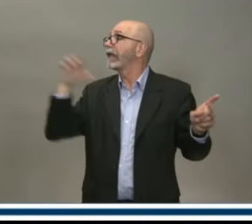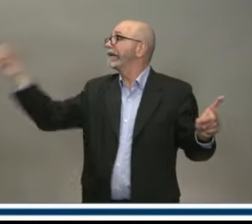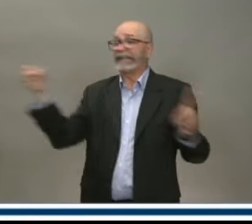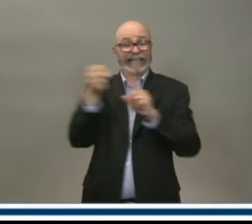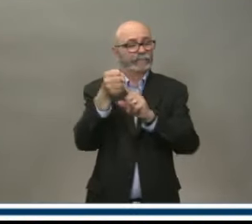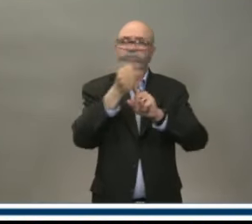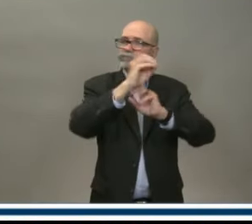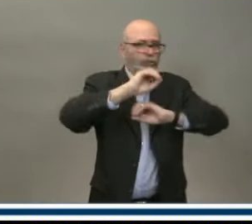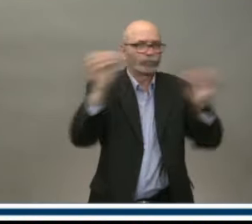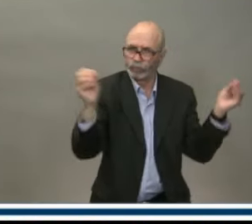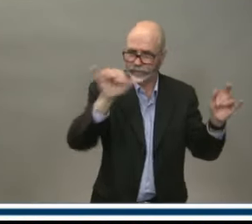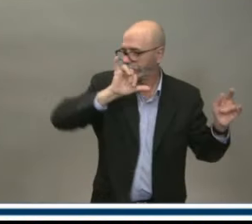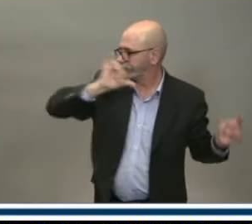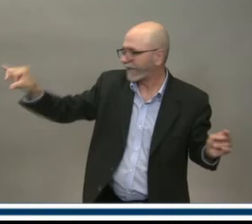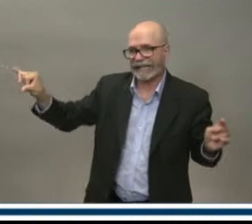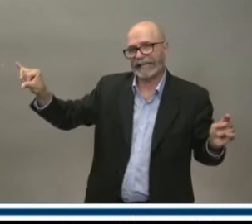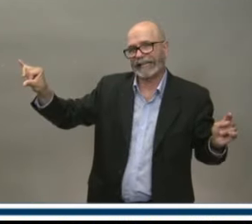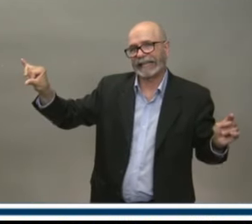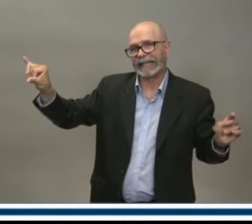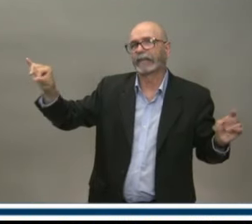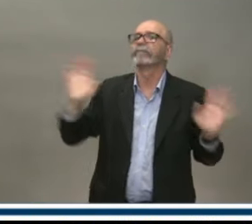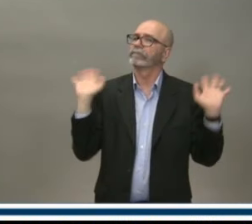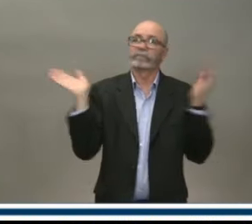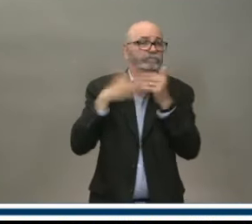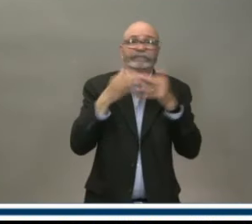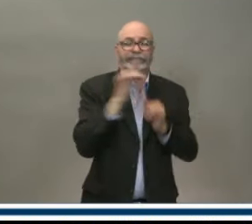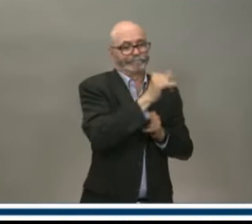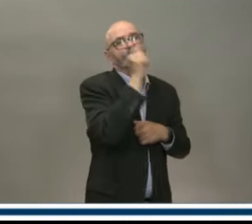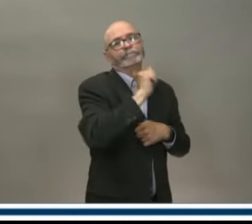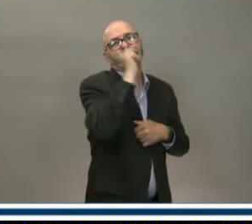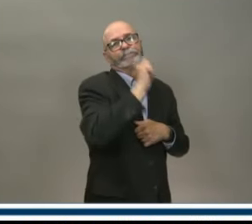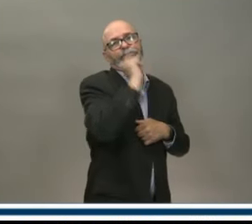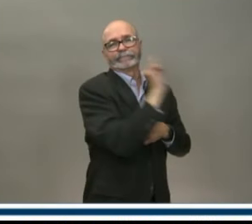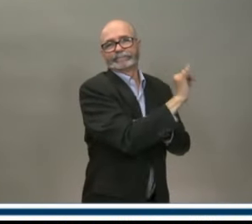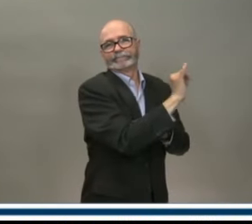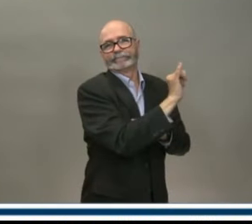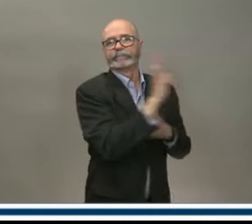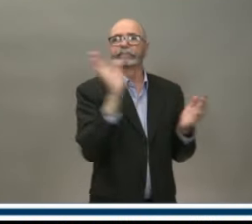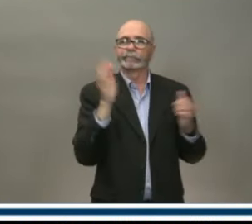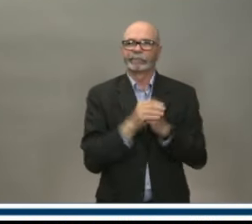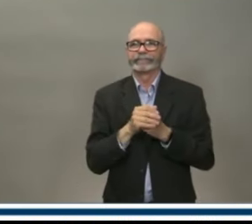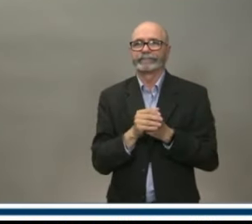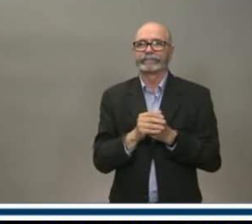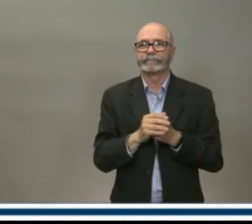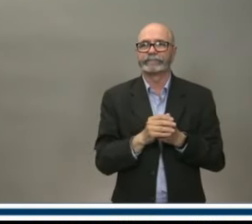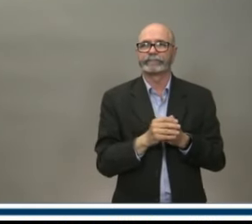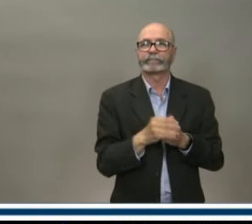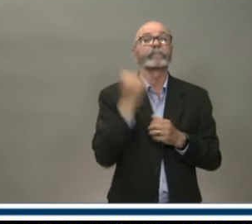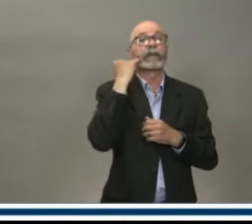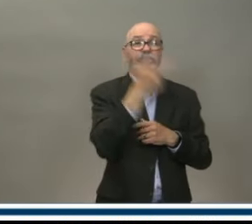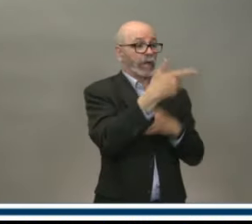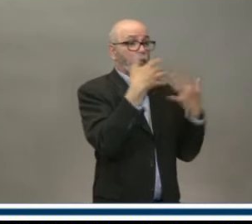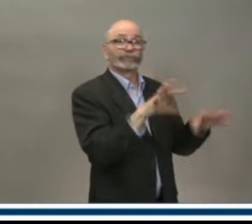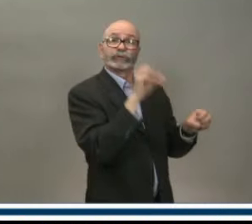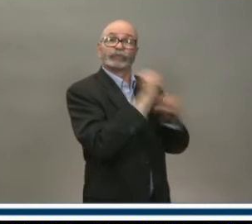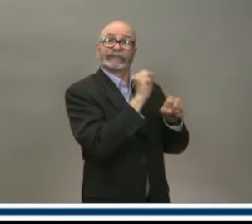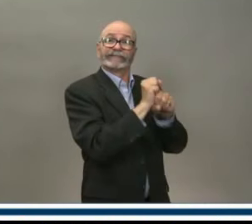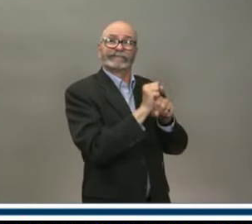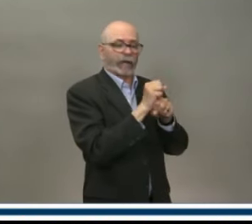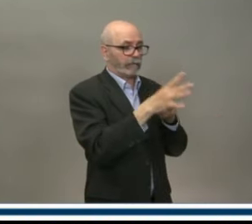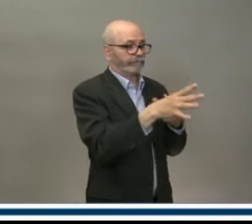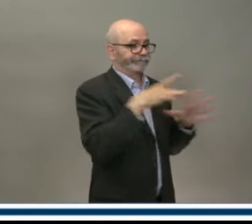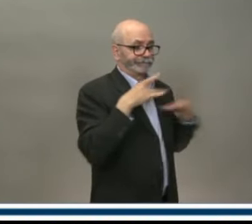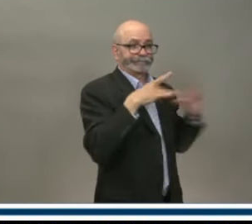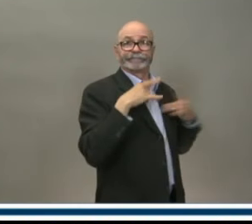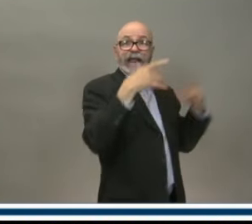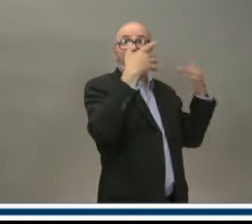strict protocols, for instance, workers who have been identified as a close contact, but we test them, and if they're negative, they